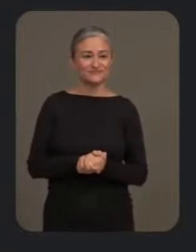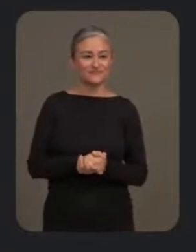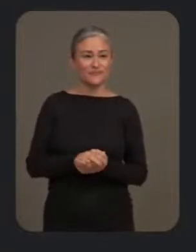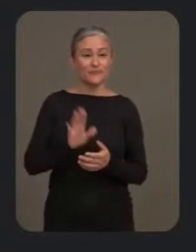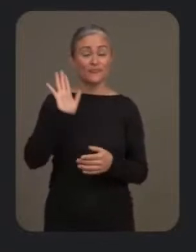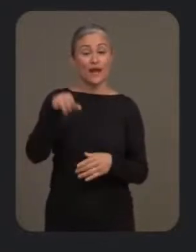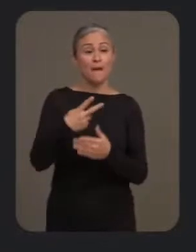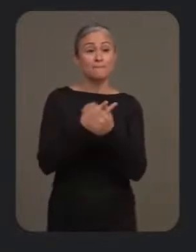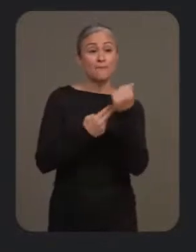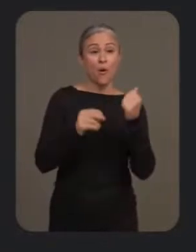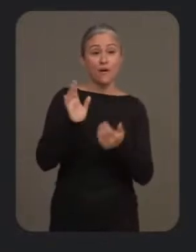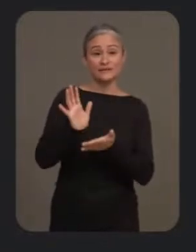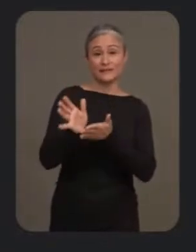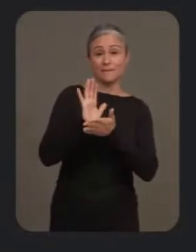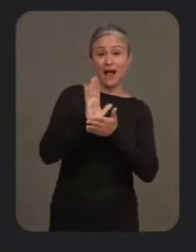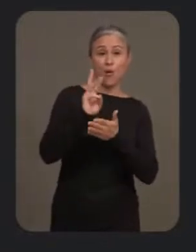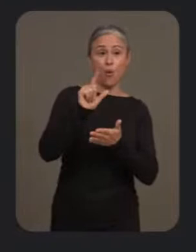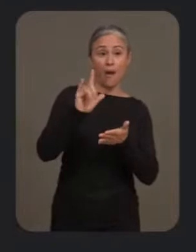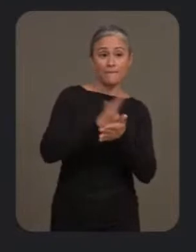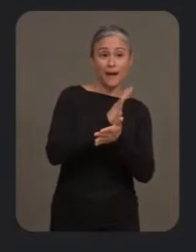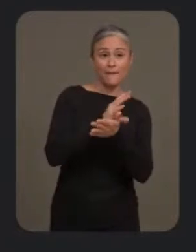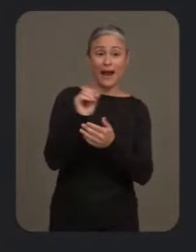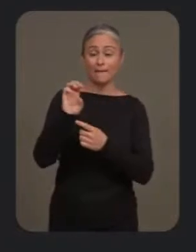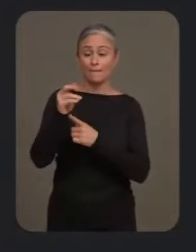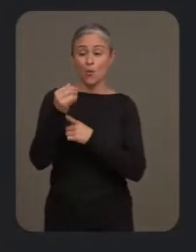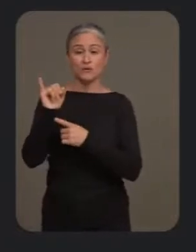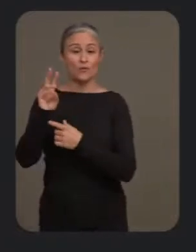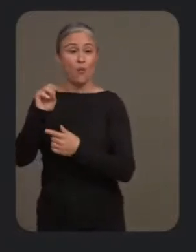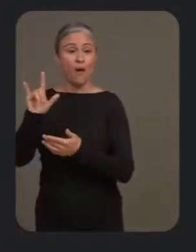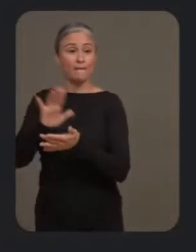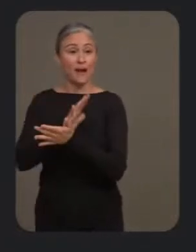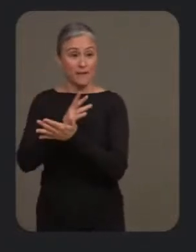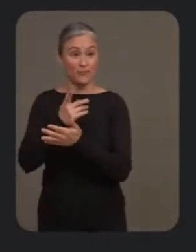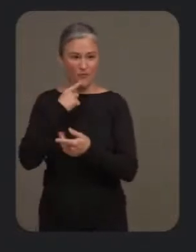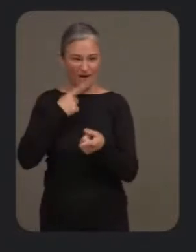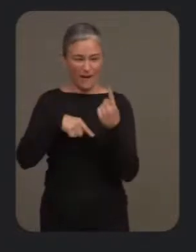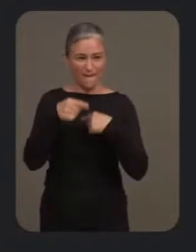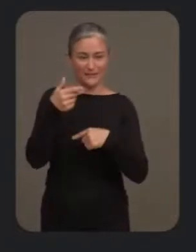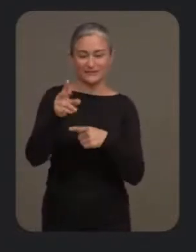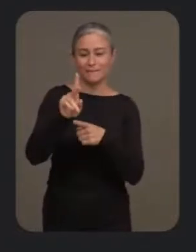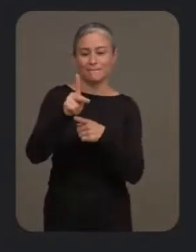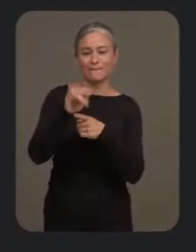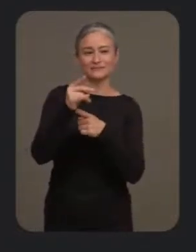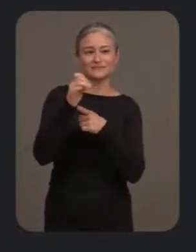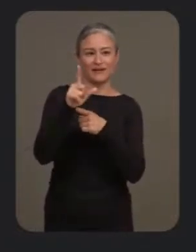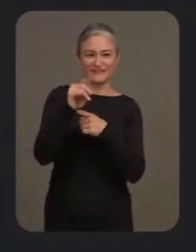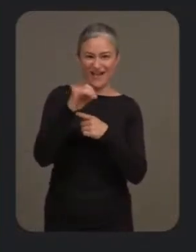So both cinematic wallpapers and emoji wallpapers are coming first to Pixel devices next month.